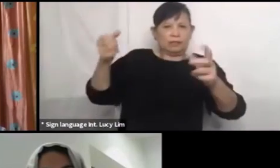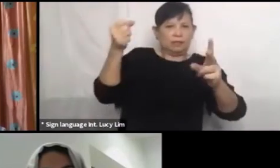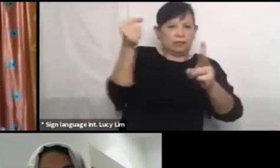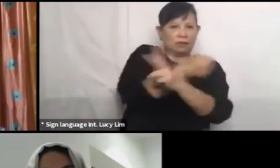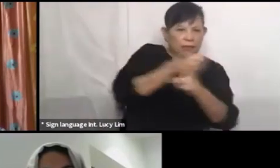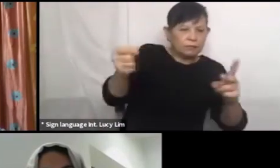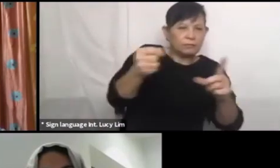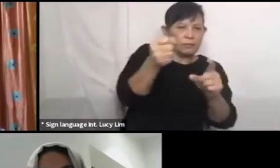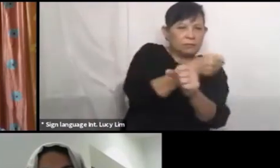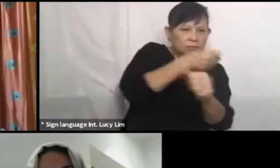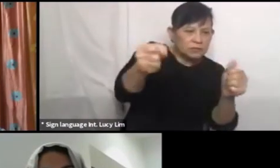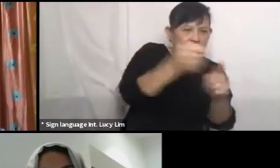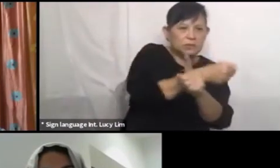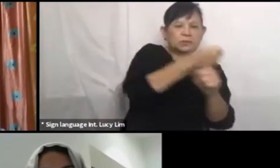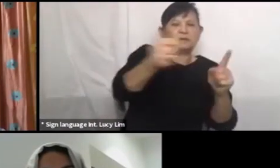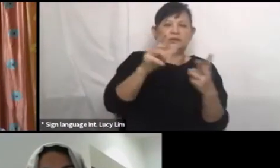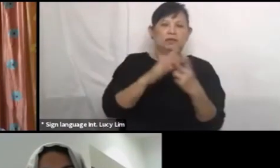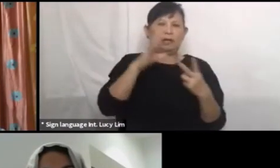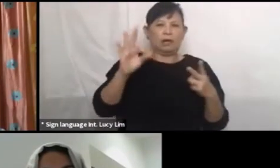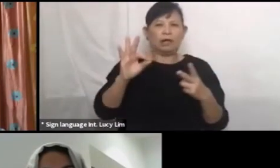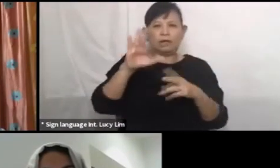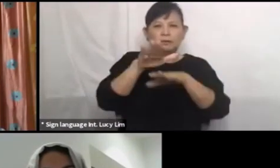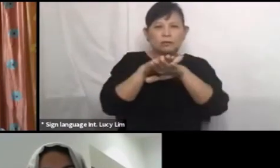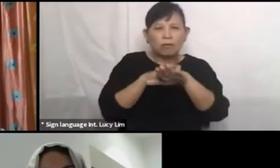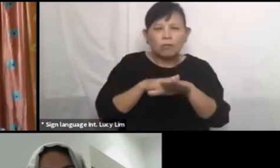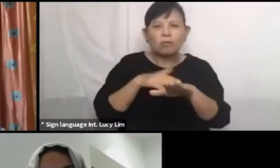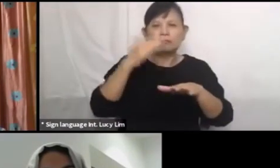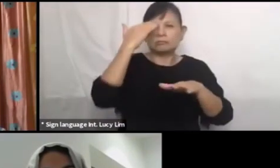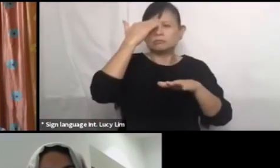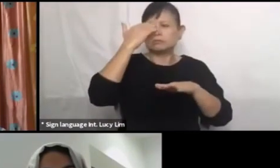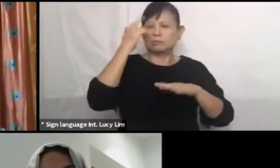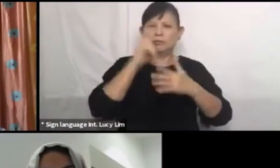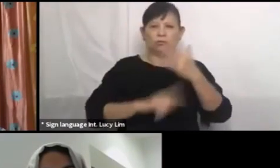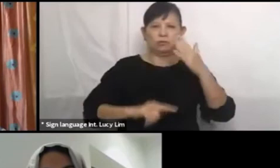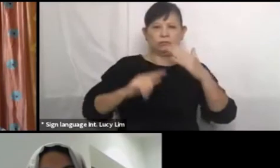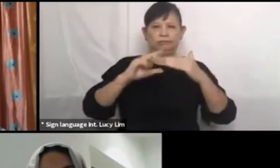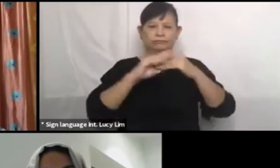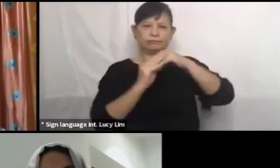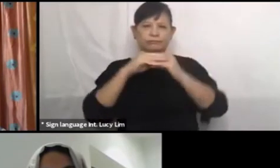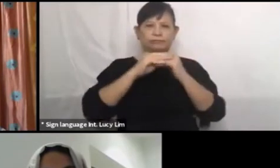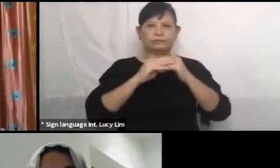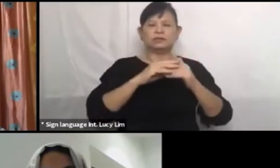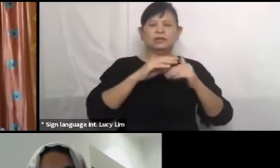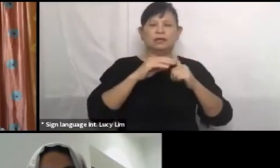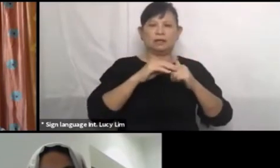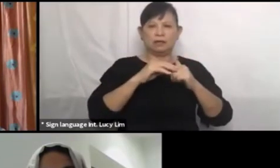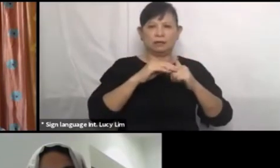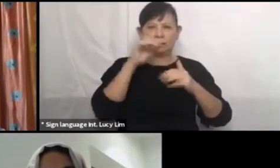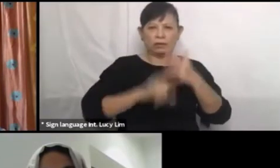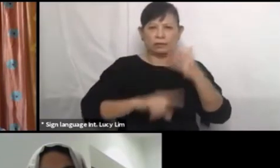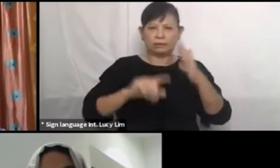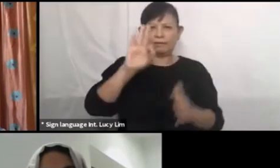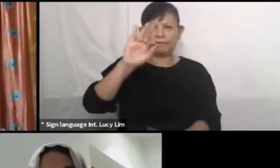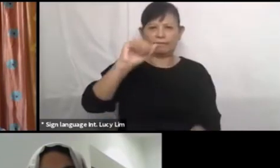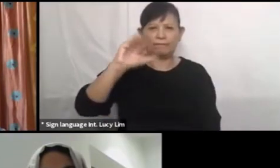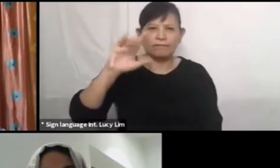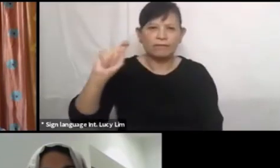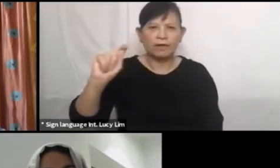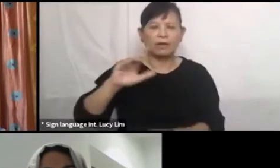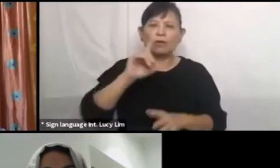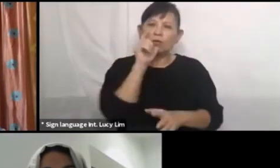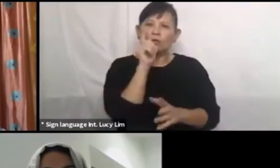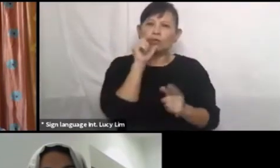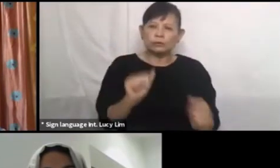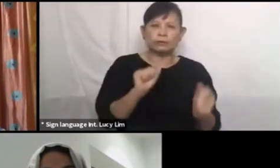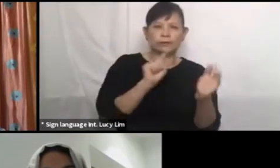slowly familiarized with the concept of what is good touch, what is bad touch, and who can they reach out to, who are